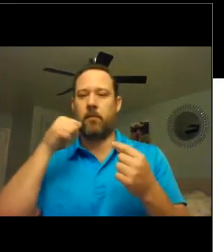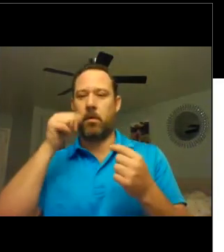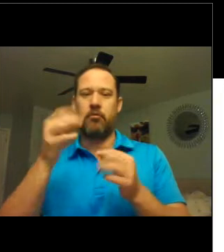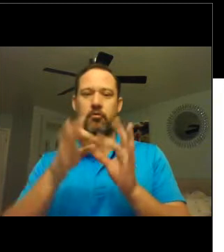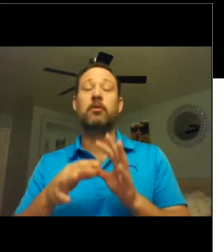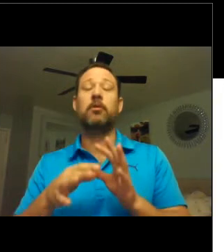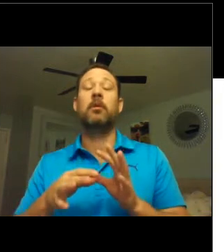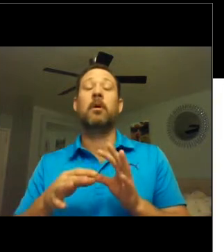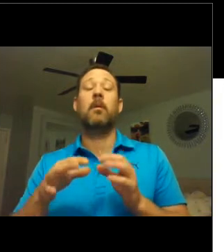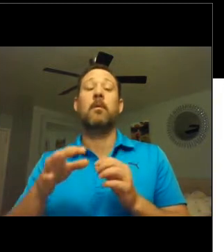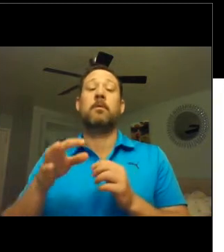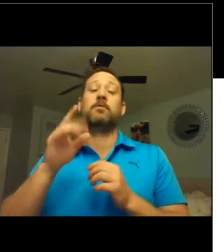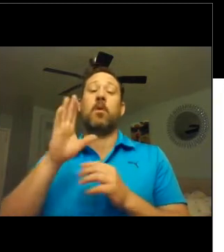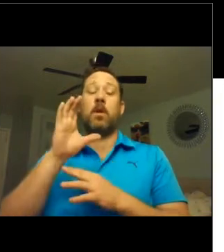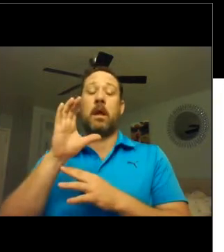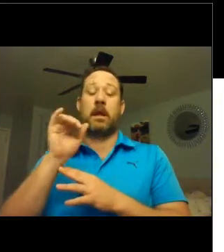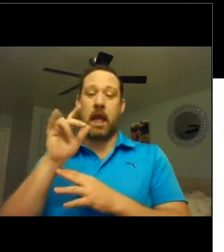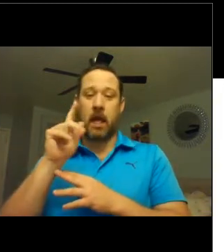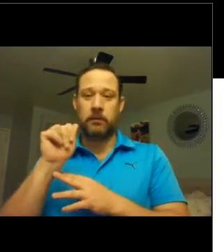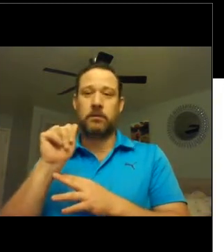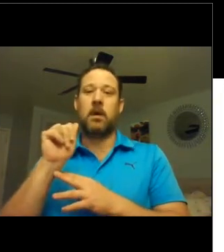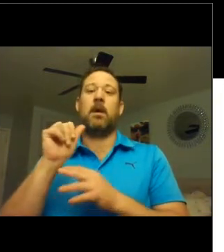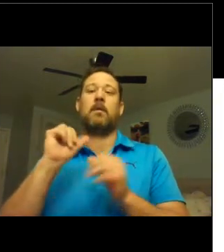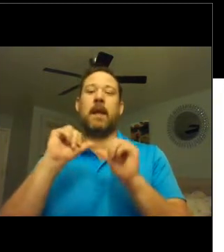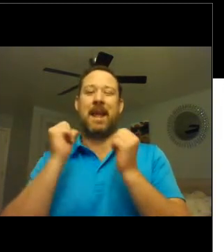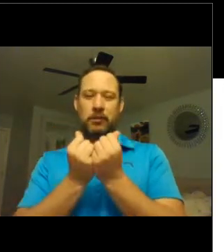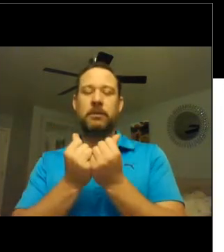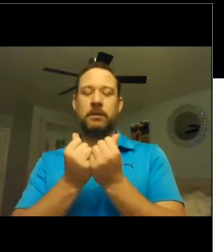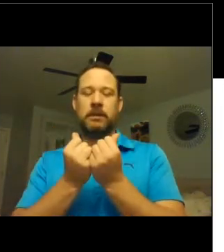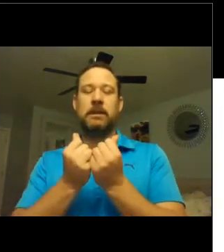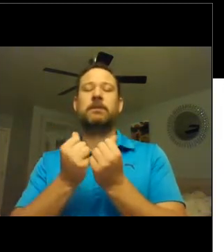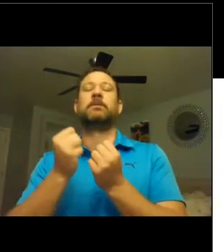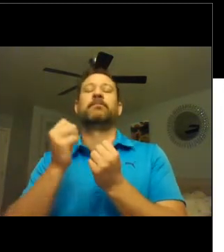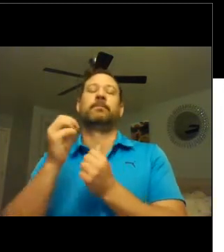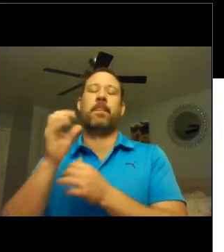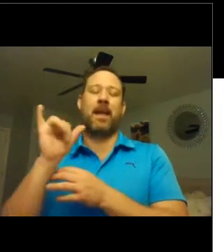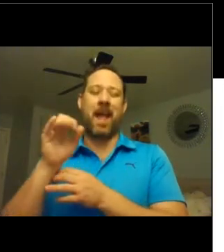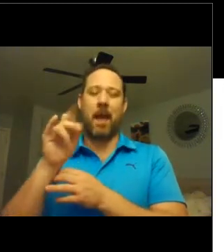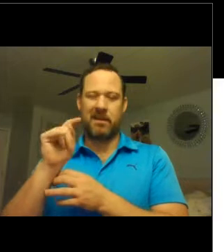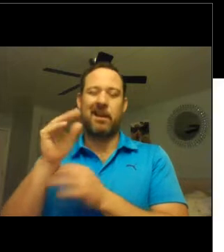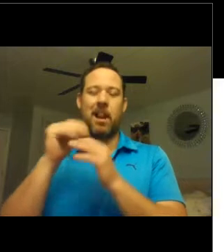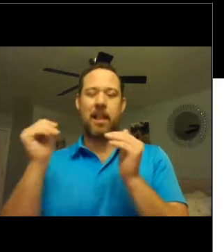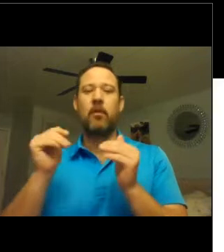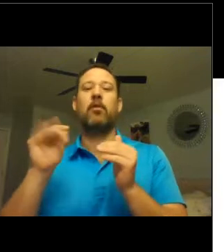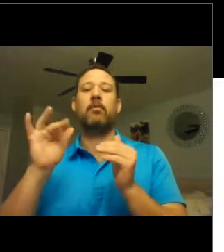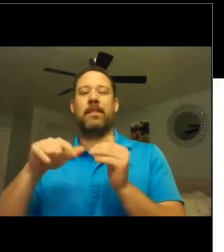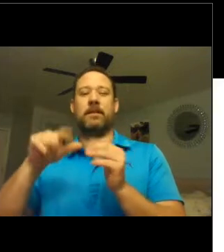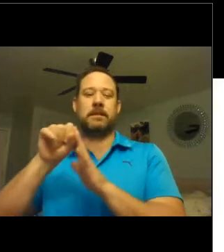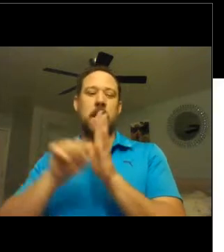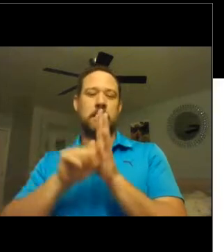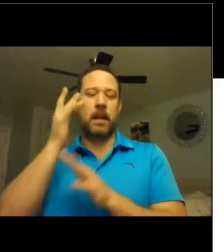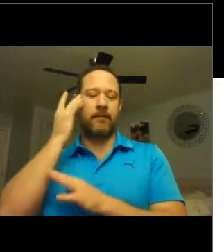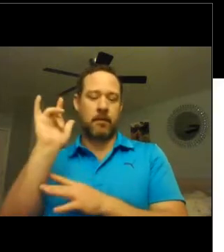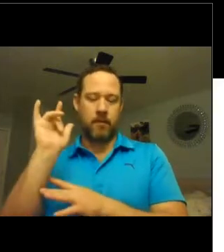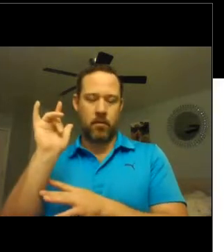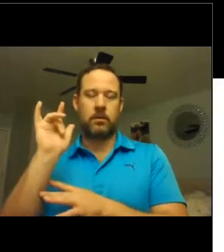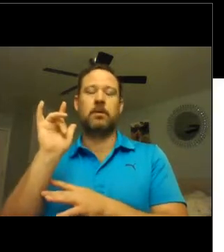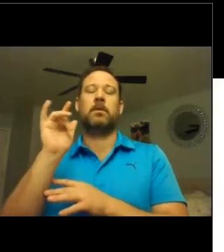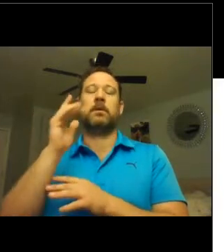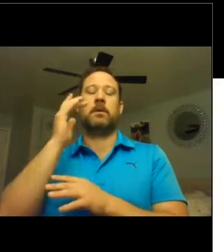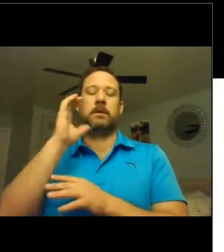corner. So CalSTA, my agency, is the cabinet level transportation agency here in the state of California. The